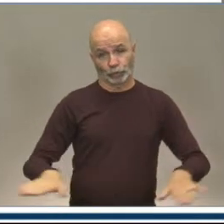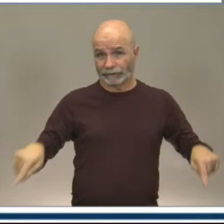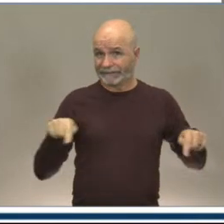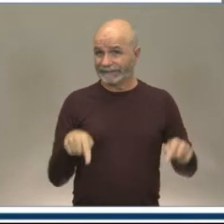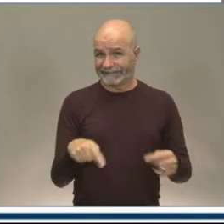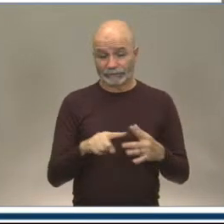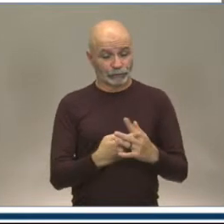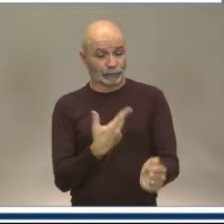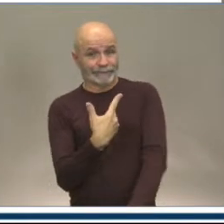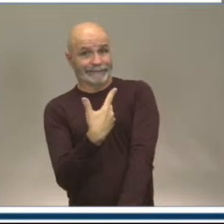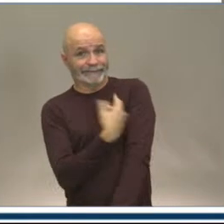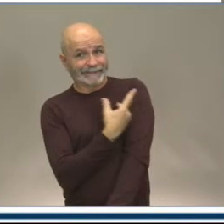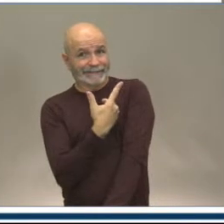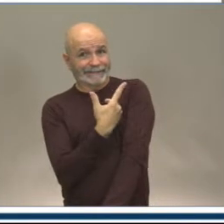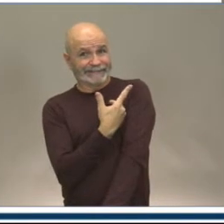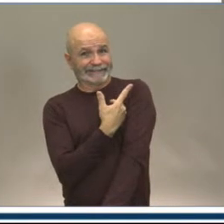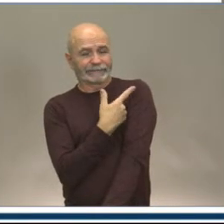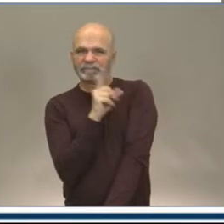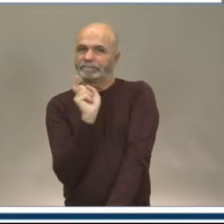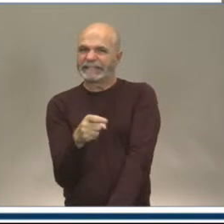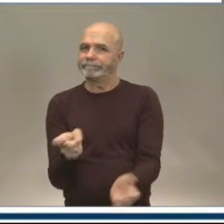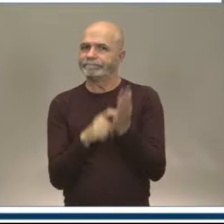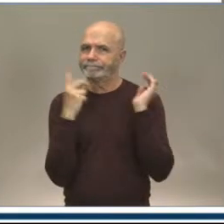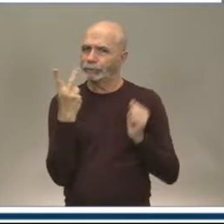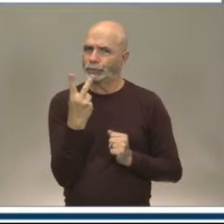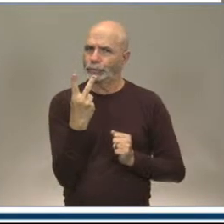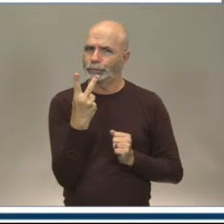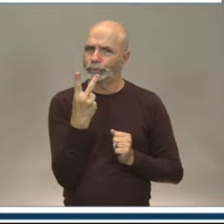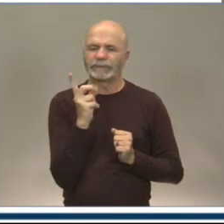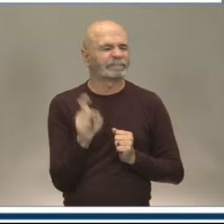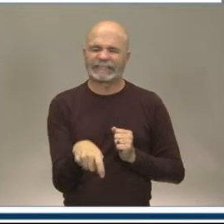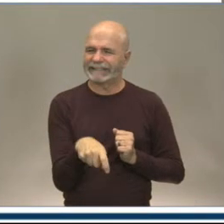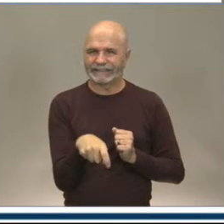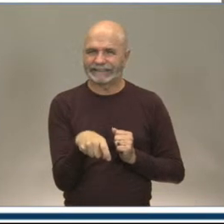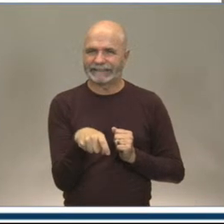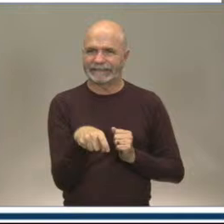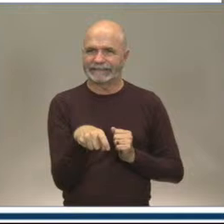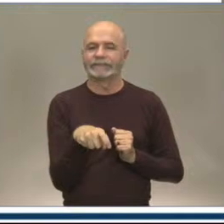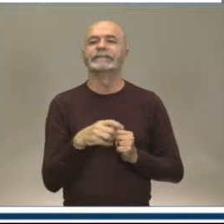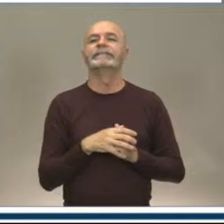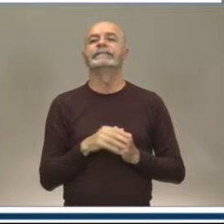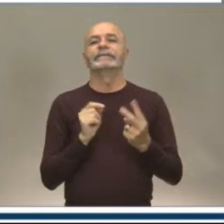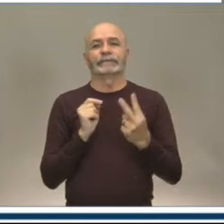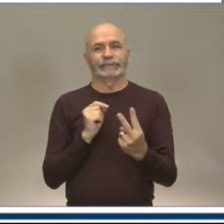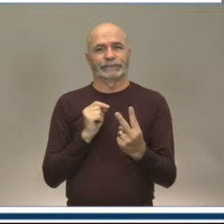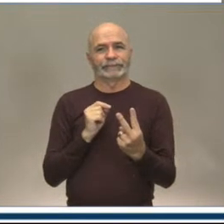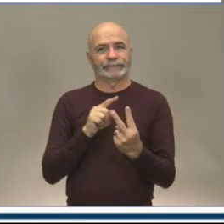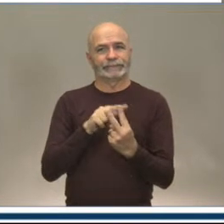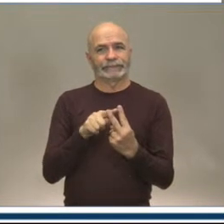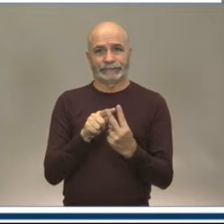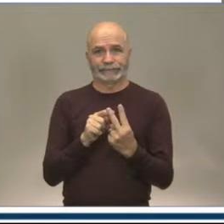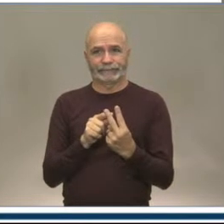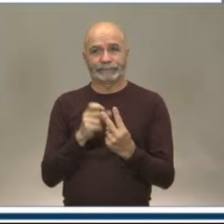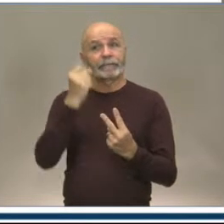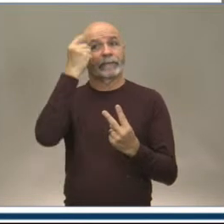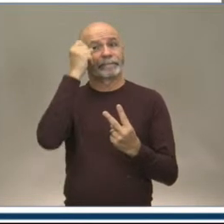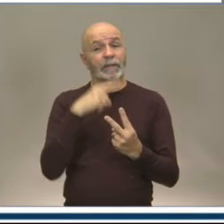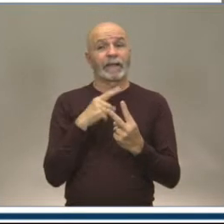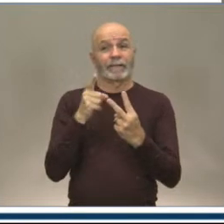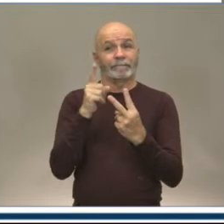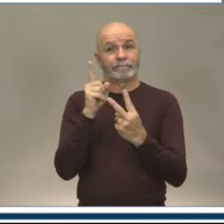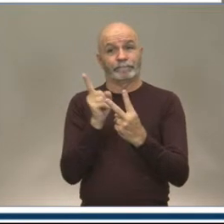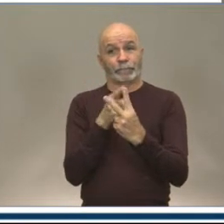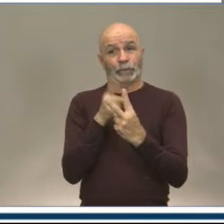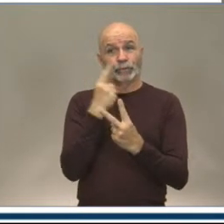Children will still need 2 doses of vaccine and are considered fully vaccinated 14 days after their second